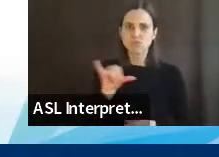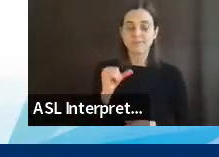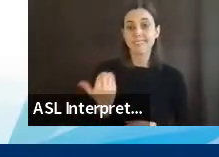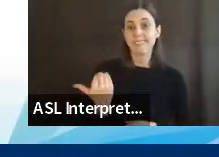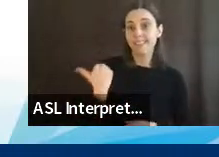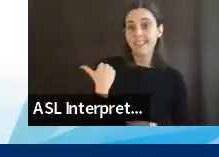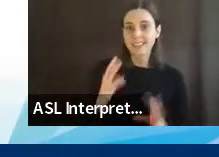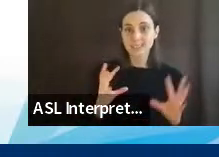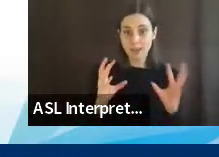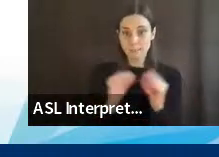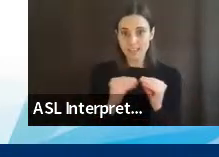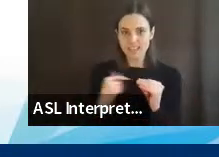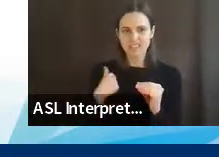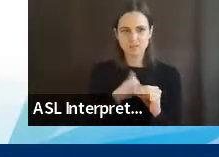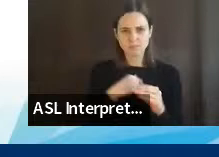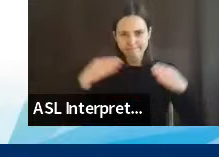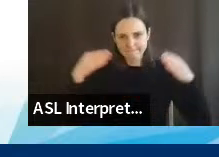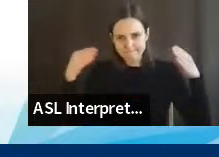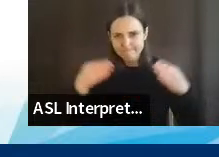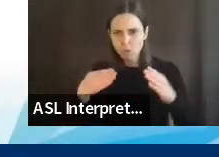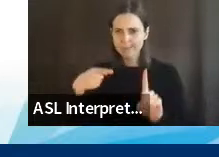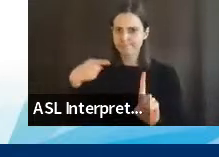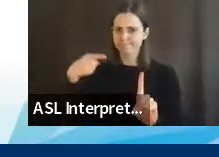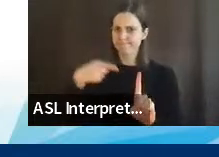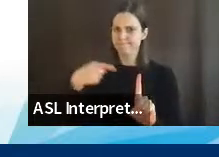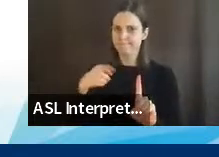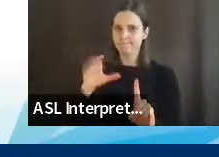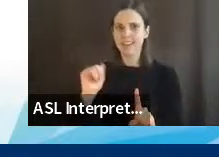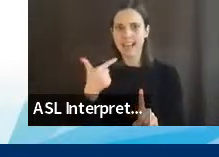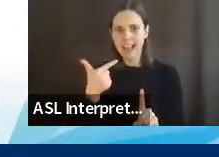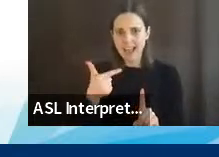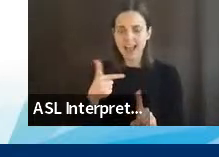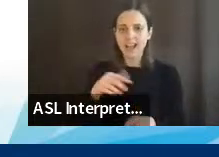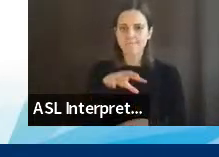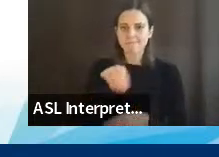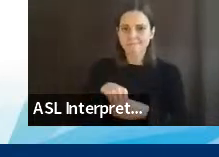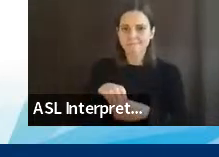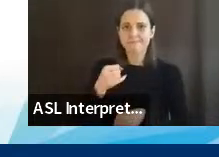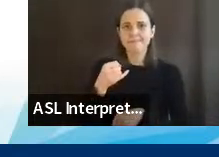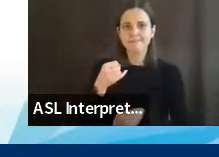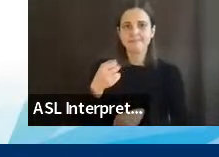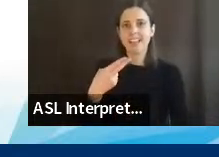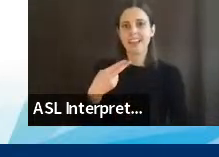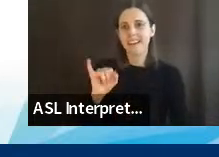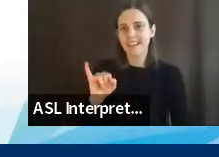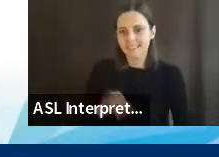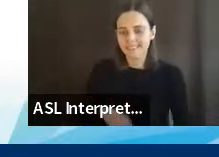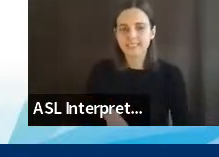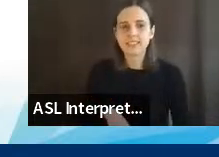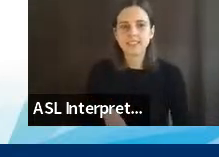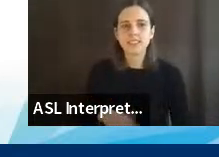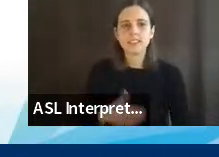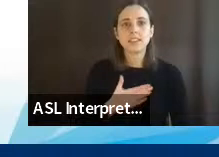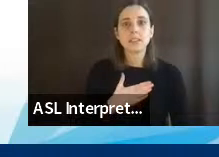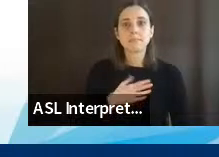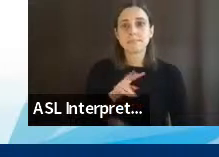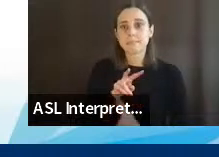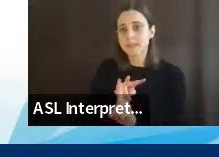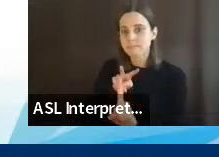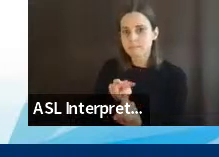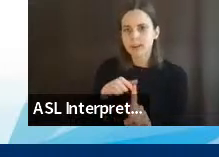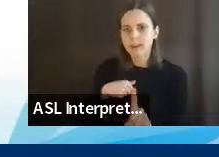and space to this particular topic. What I thought was, from my perspective, listening to the conversations in